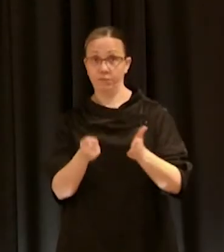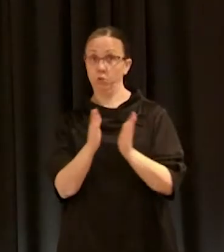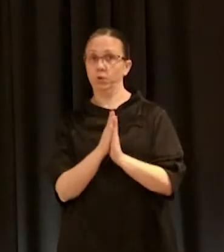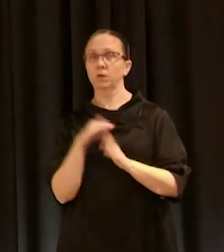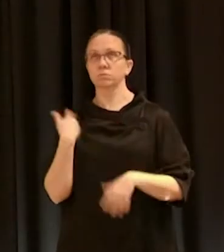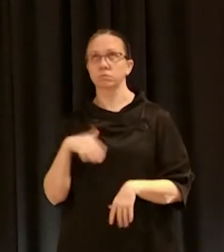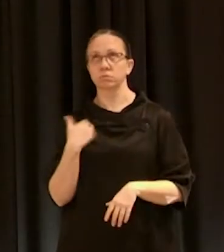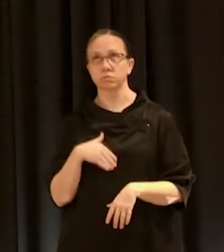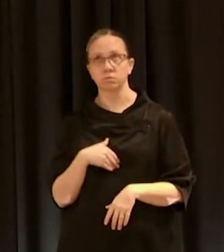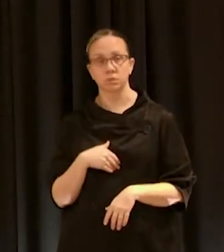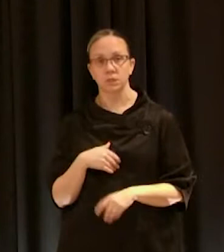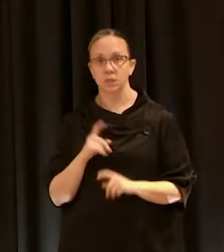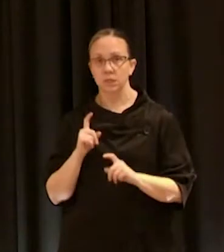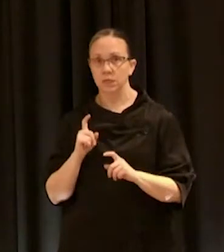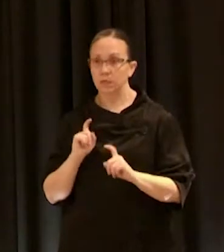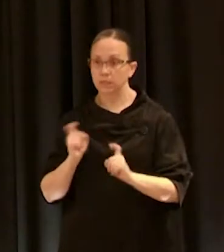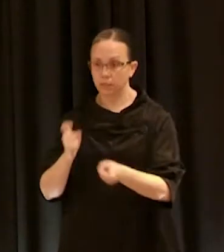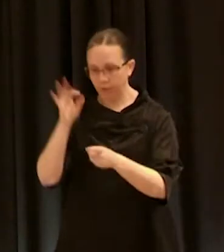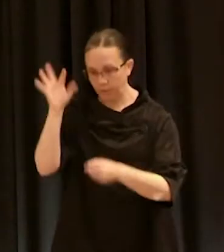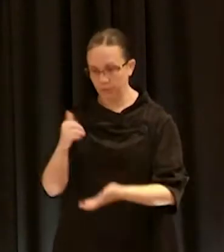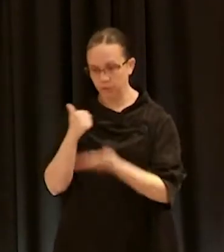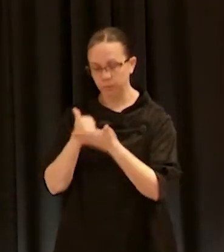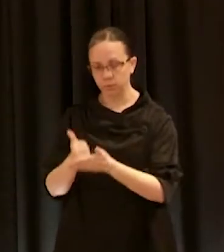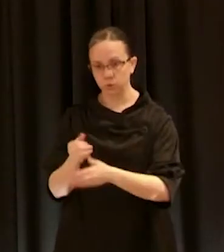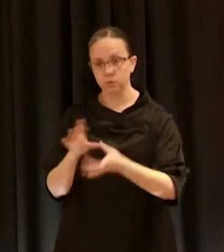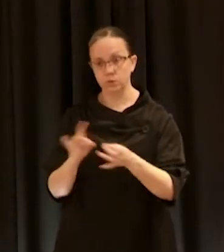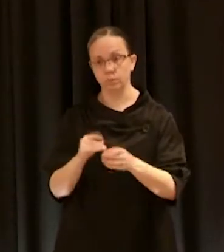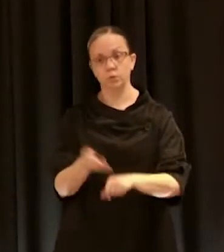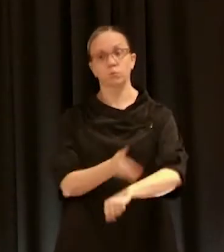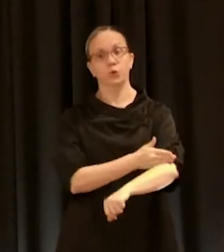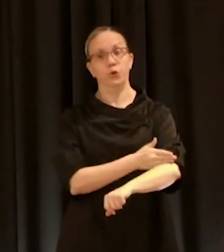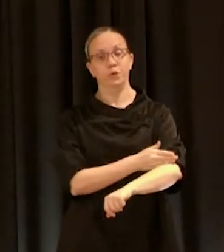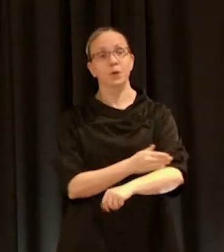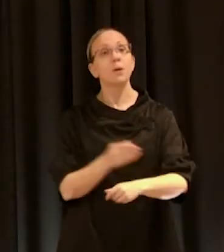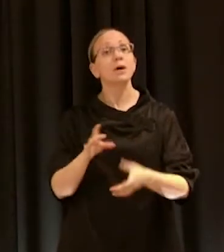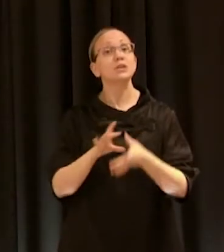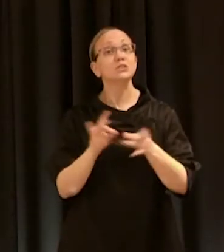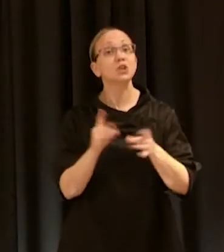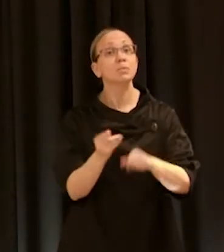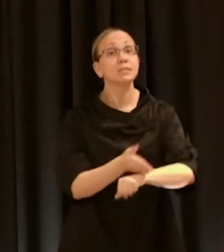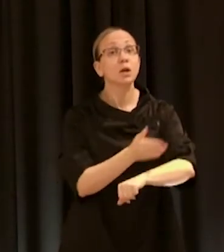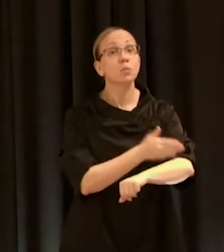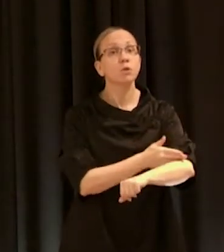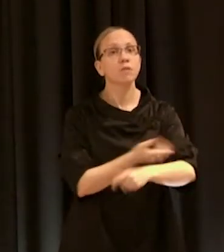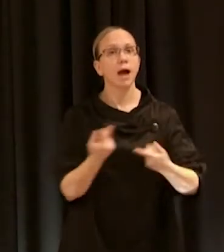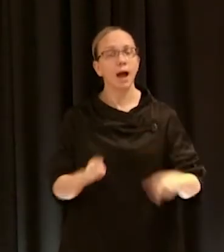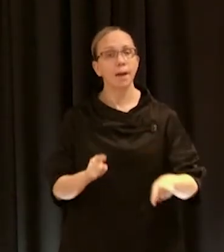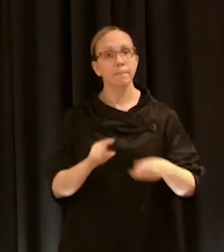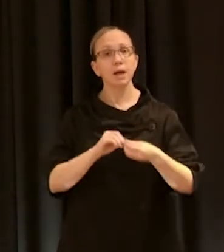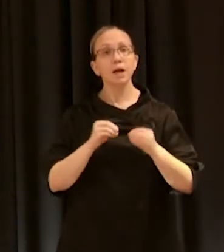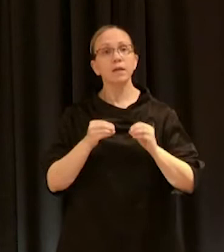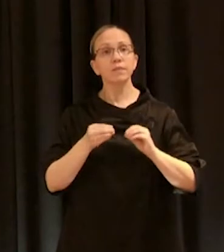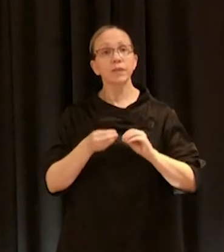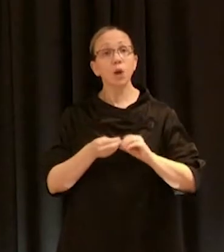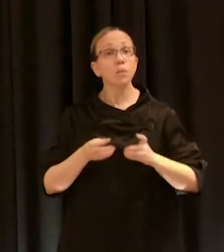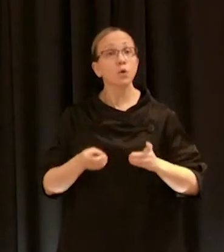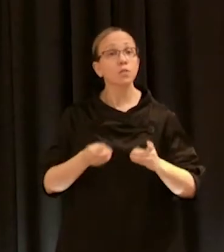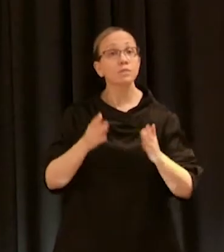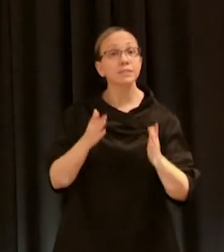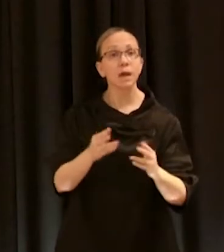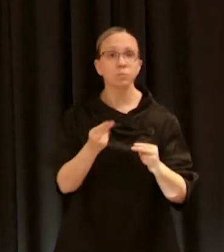praying. Man, let's give the pastor some help so those sermons will get better. And when the sermons got better, then the numbers of